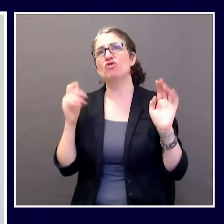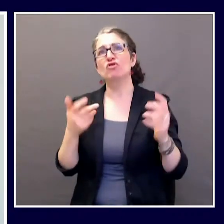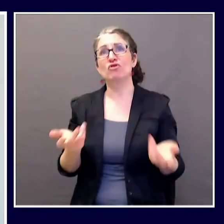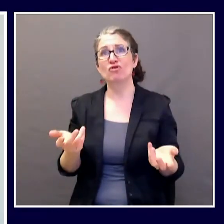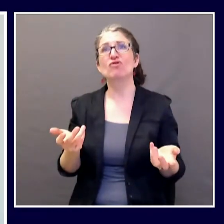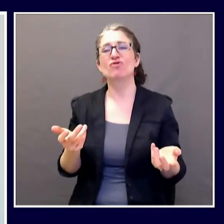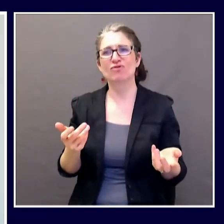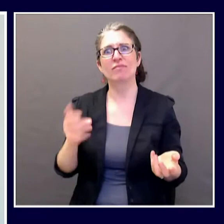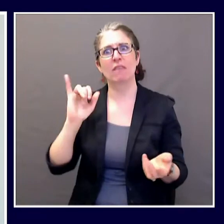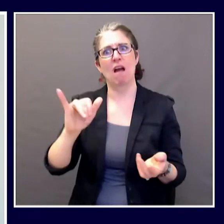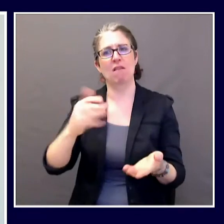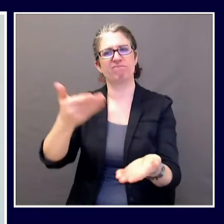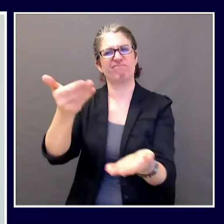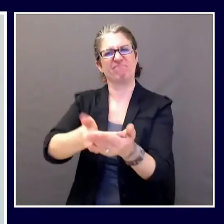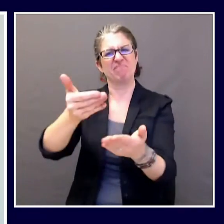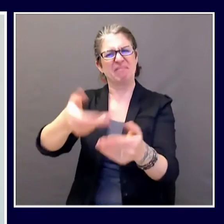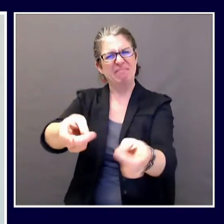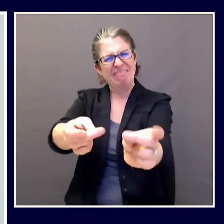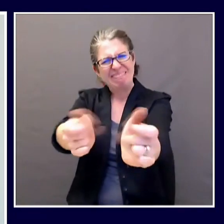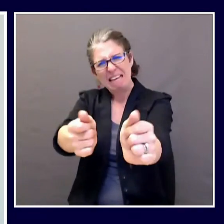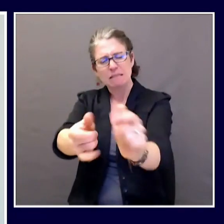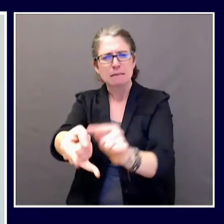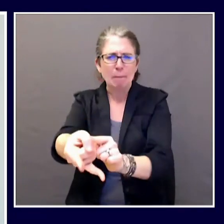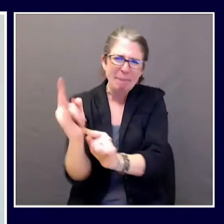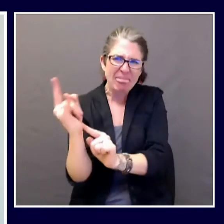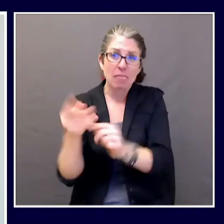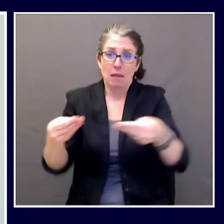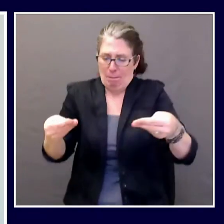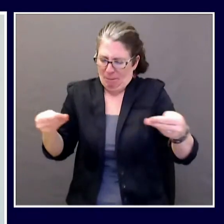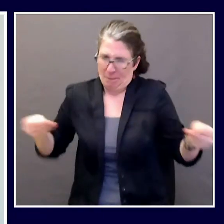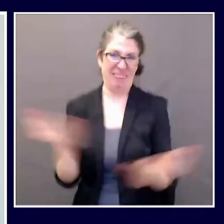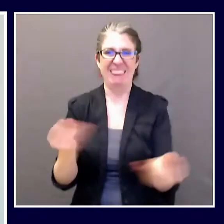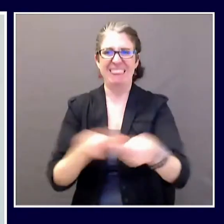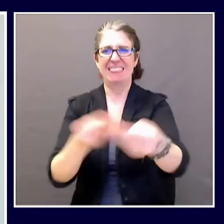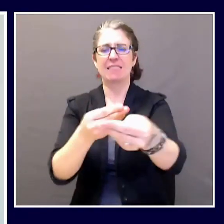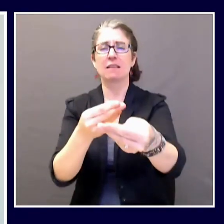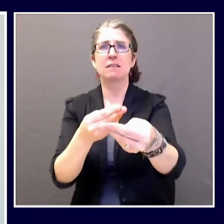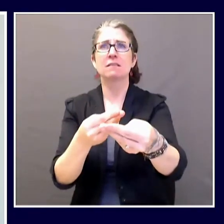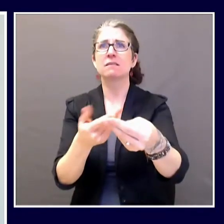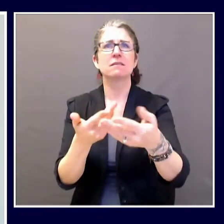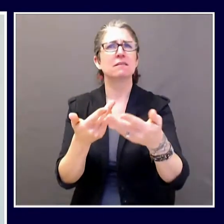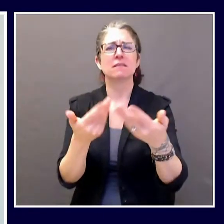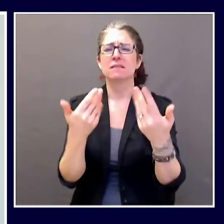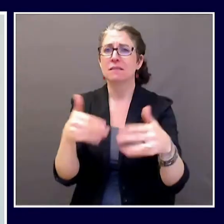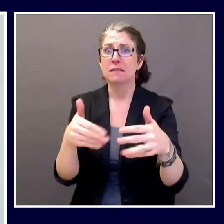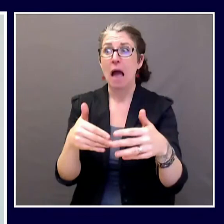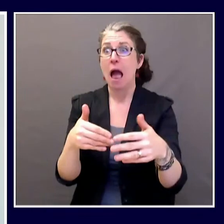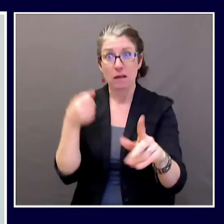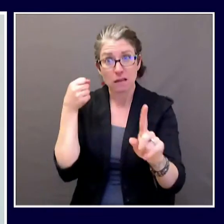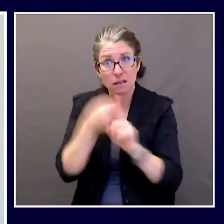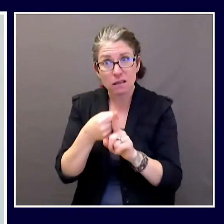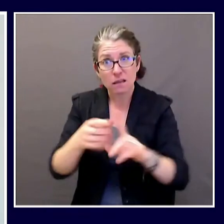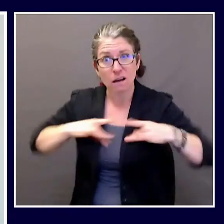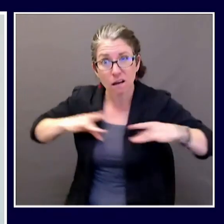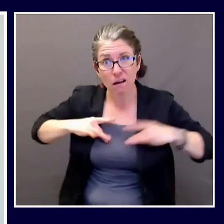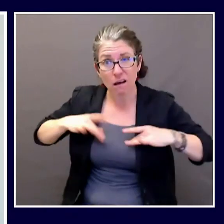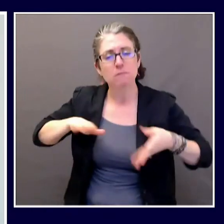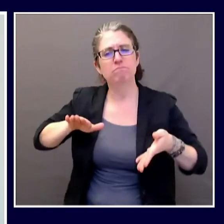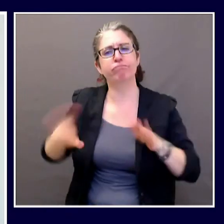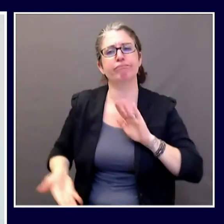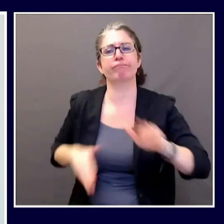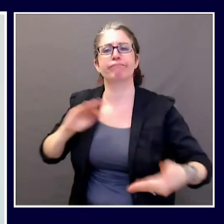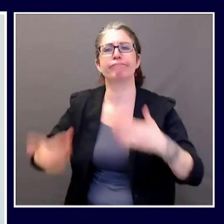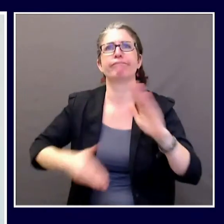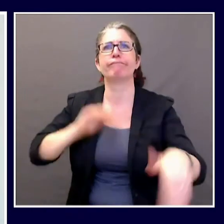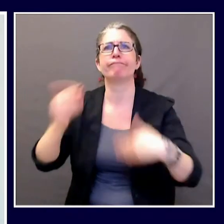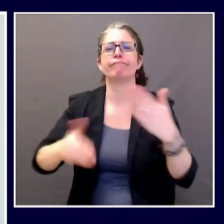virus is transmitted and the incredible harm that it does inflict.